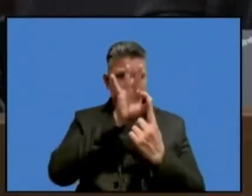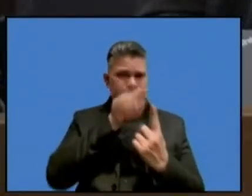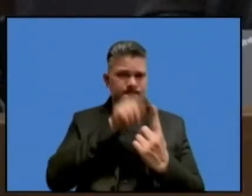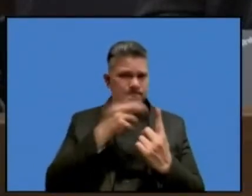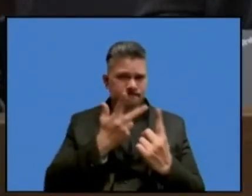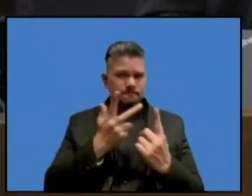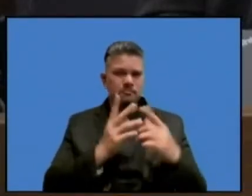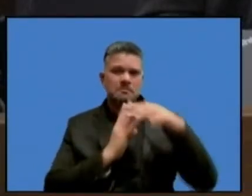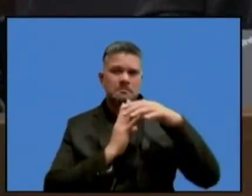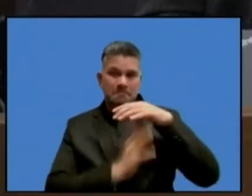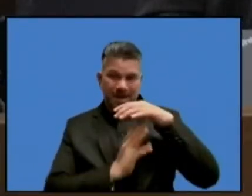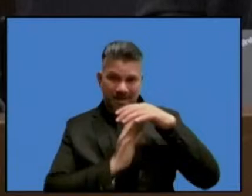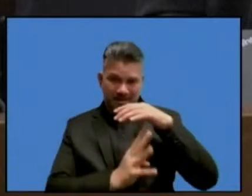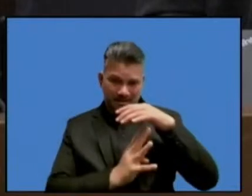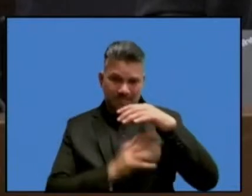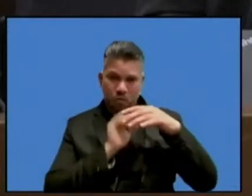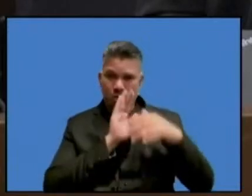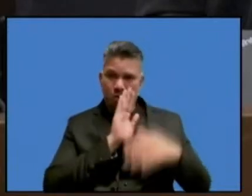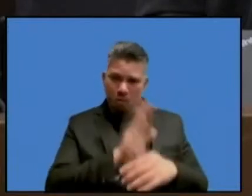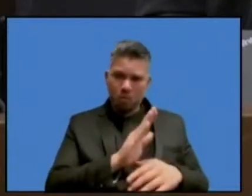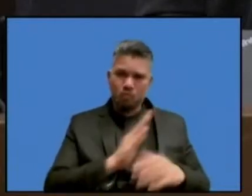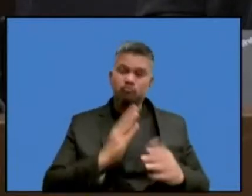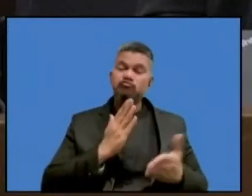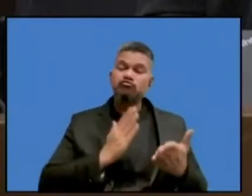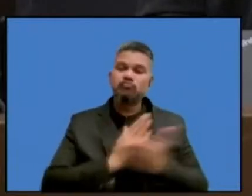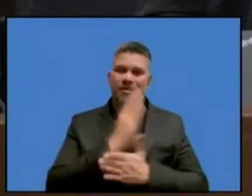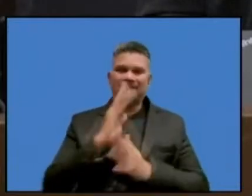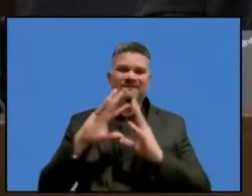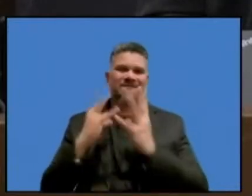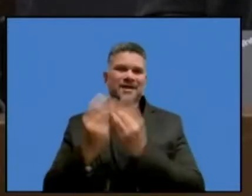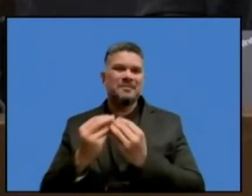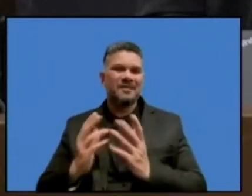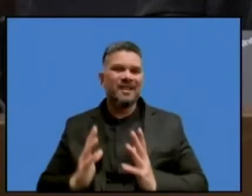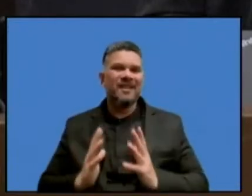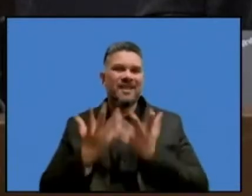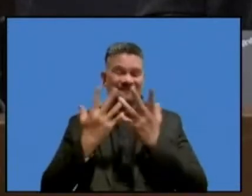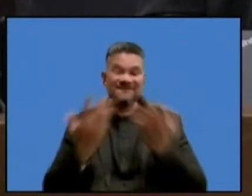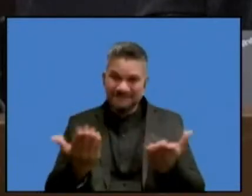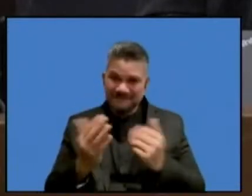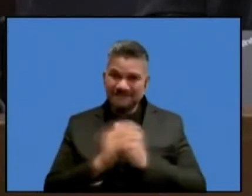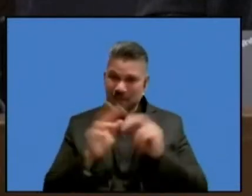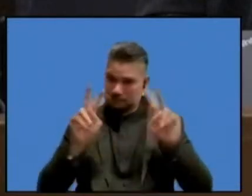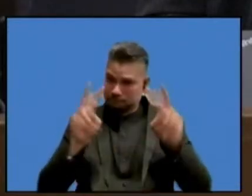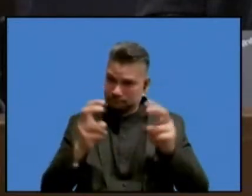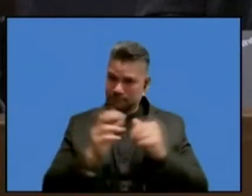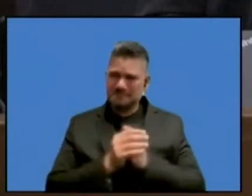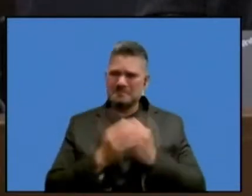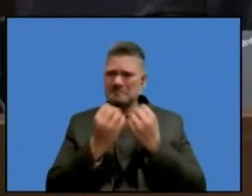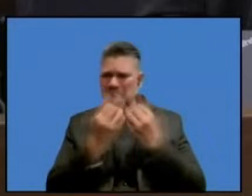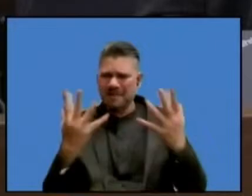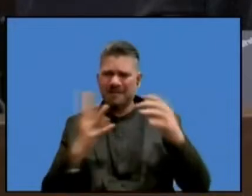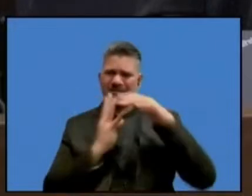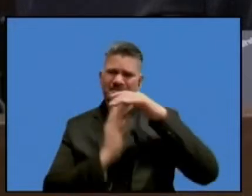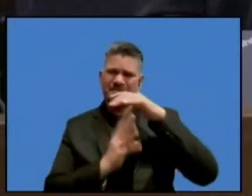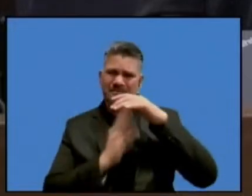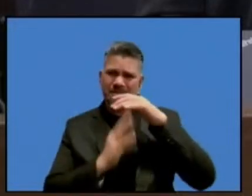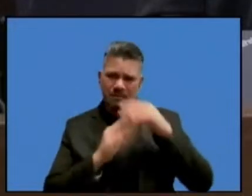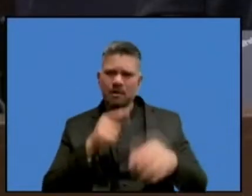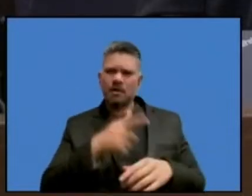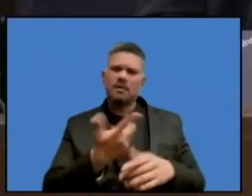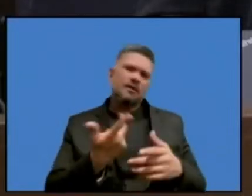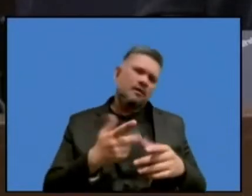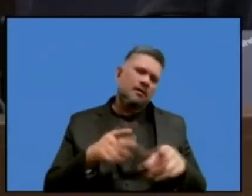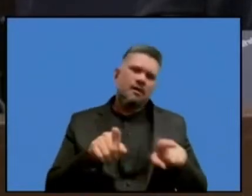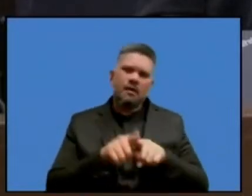family life. In the Asia-Pacific region, millions of people migrate under temporary labor migration programs, leaving